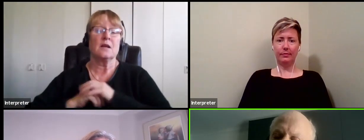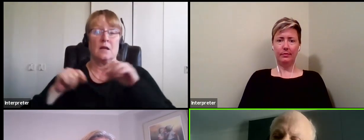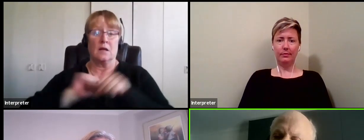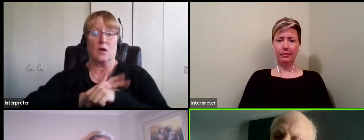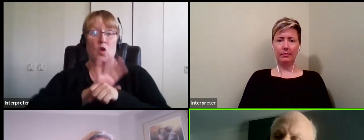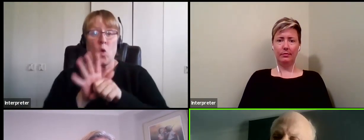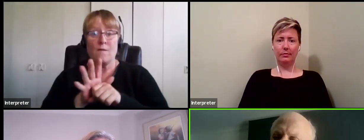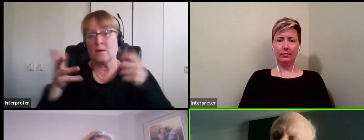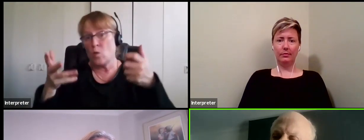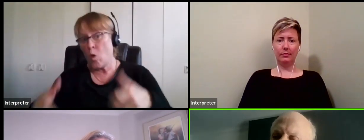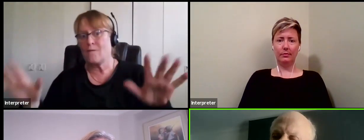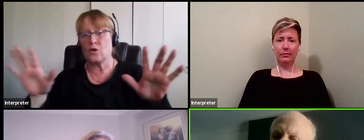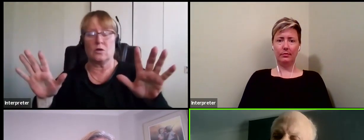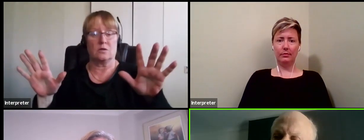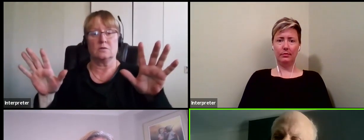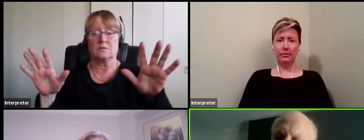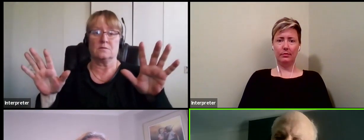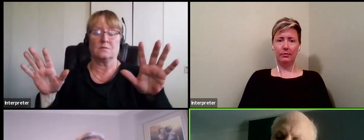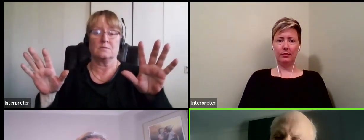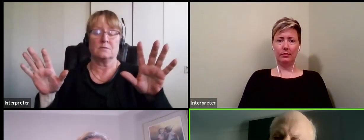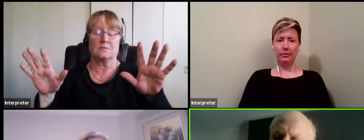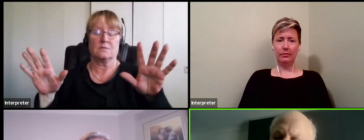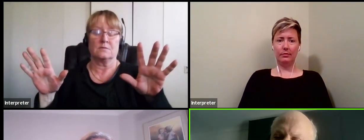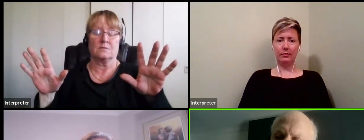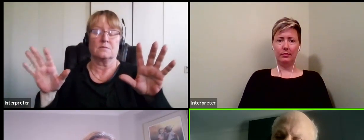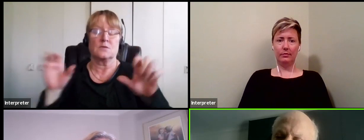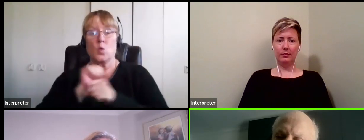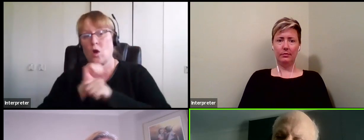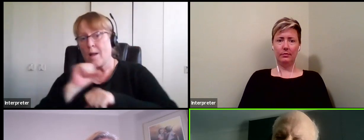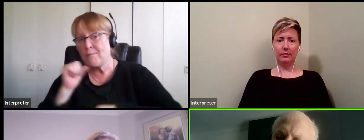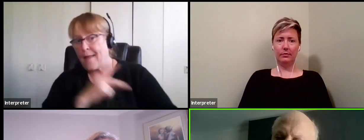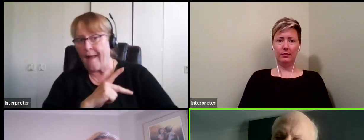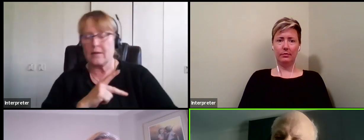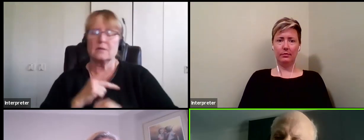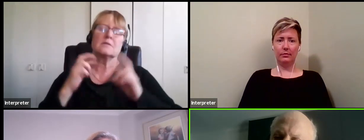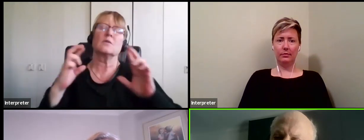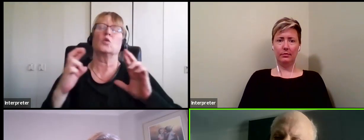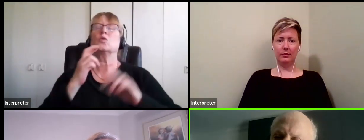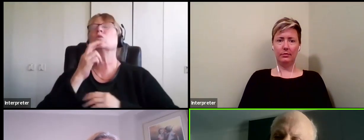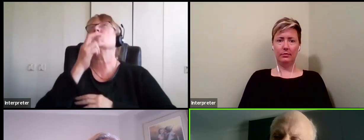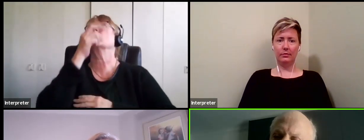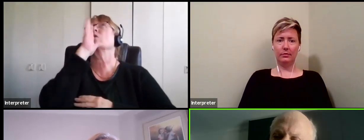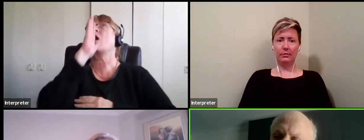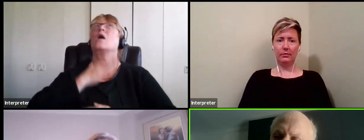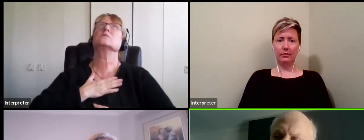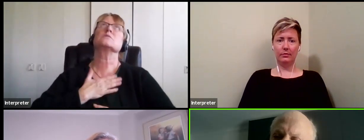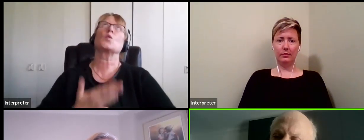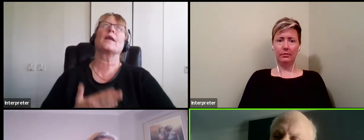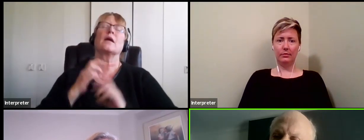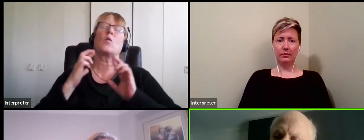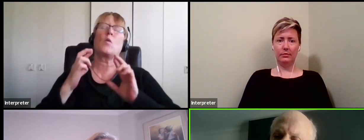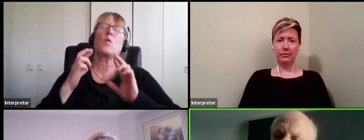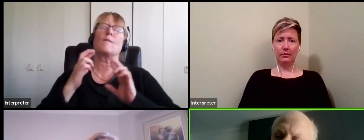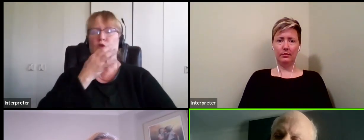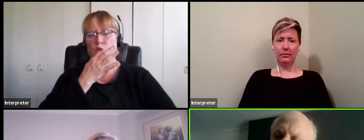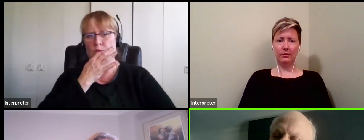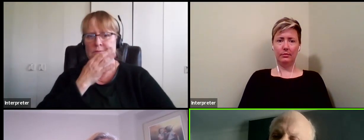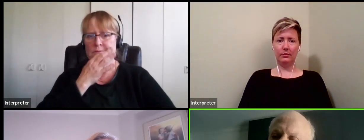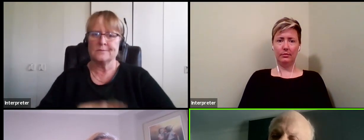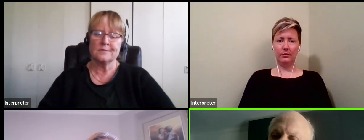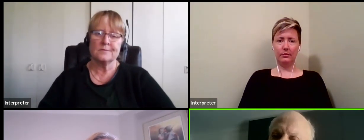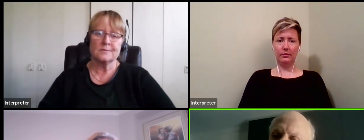when we're back to life as usual, God willing soon, there are many lessons to be learned, not just about